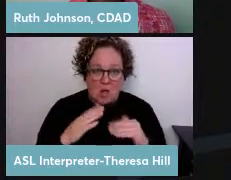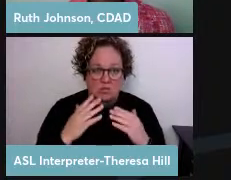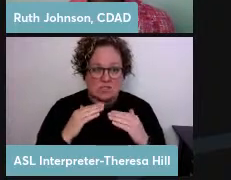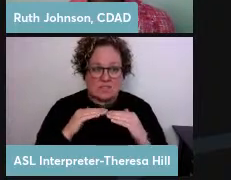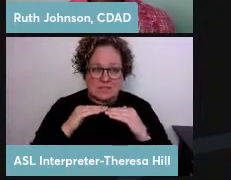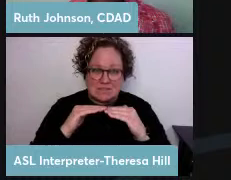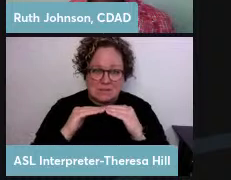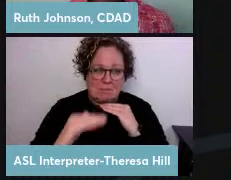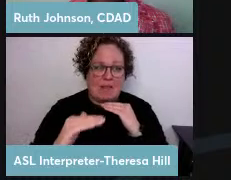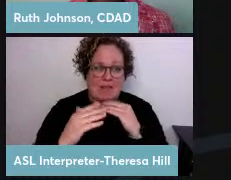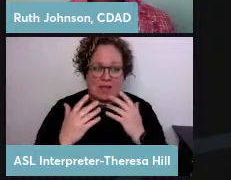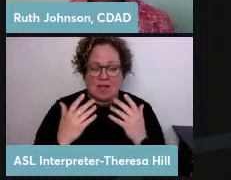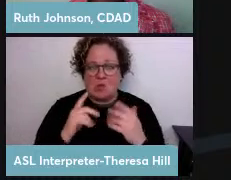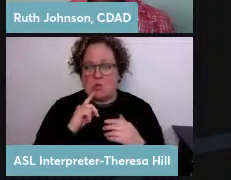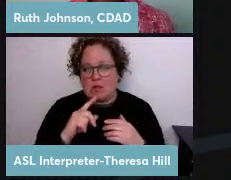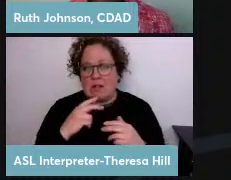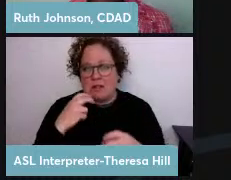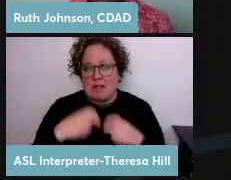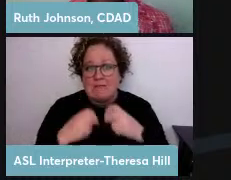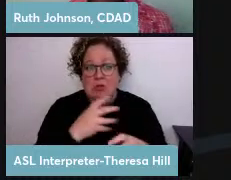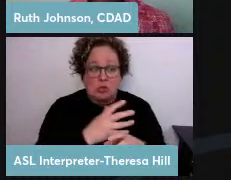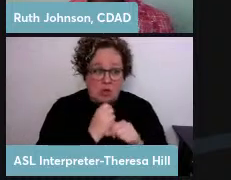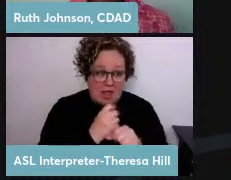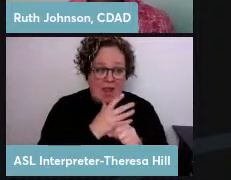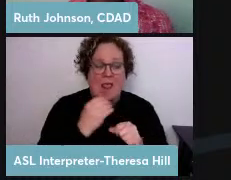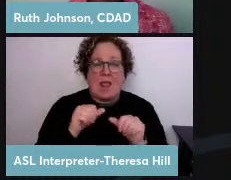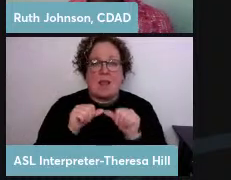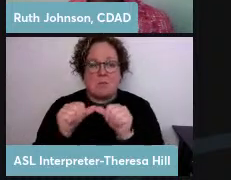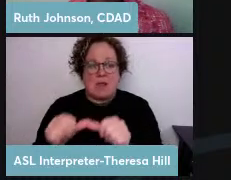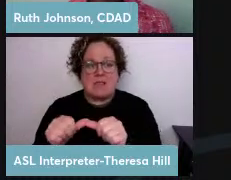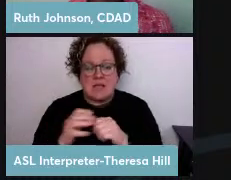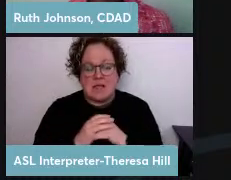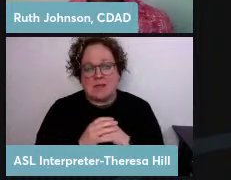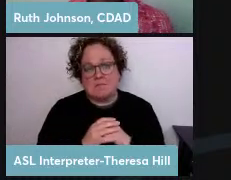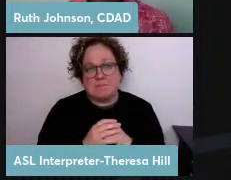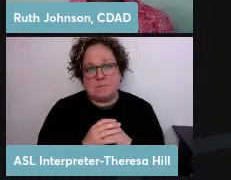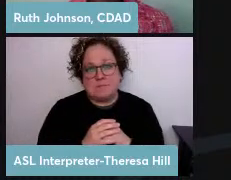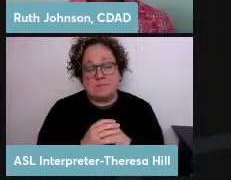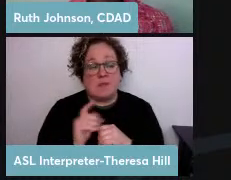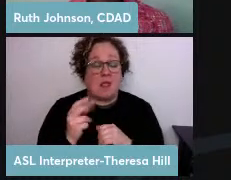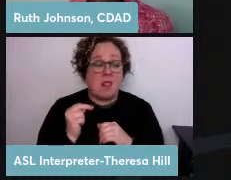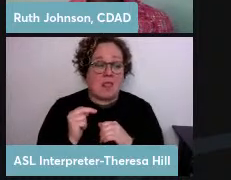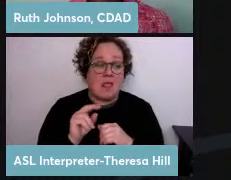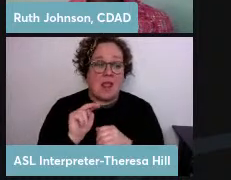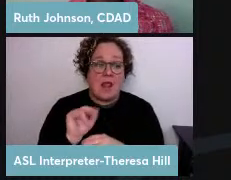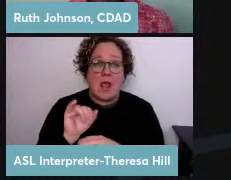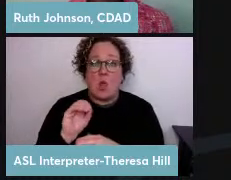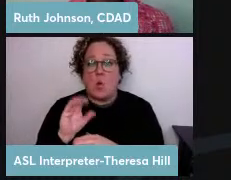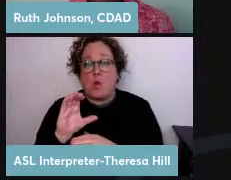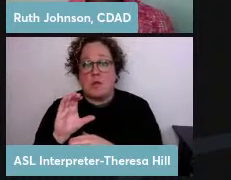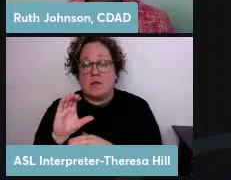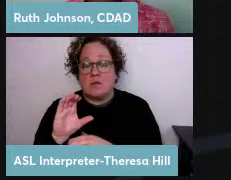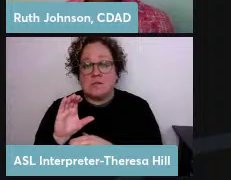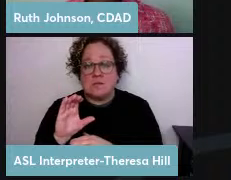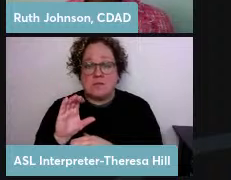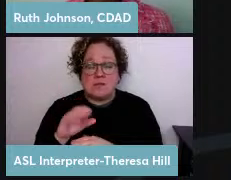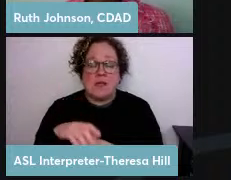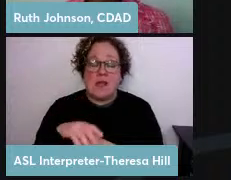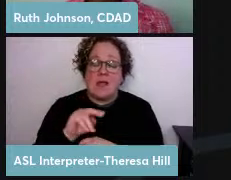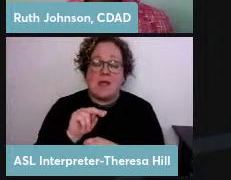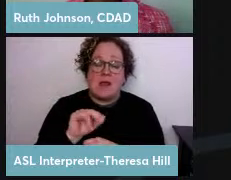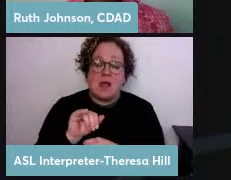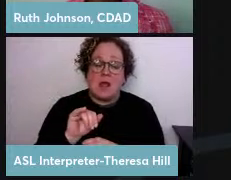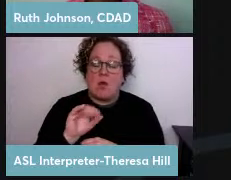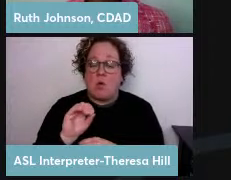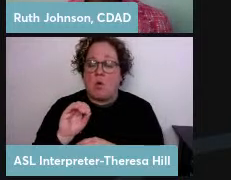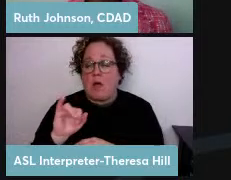to both get and to maintain. And then the NLIHC also has another study. It's called